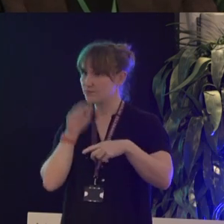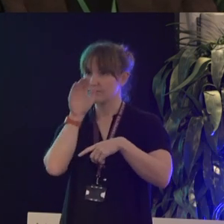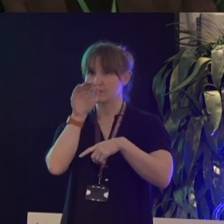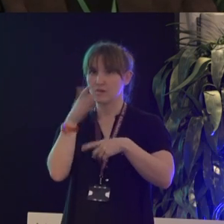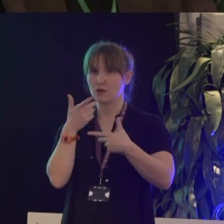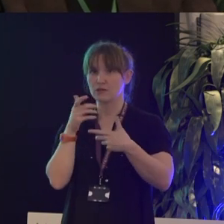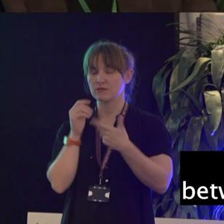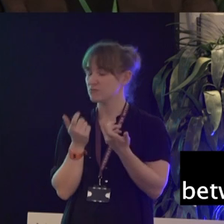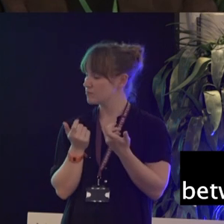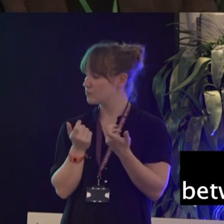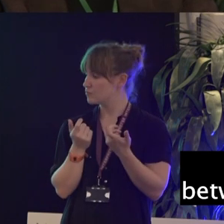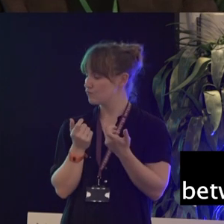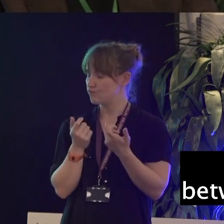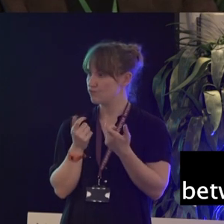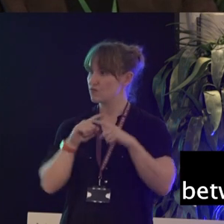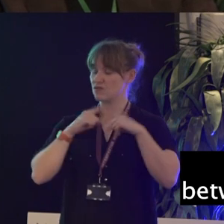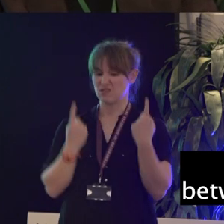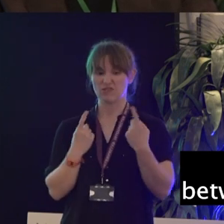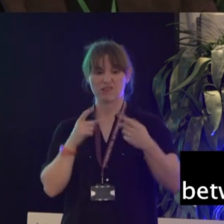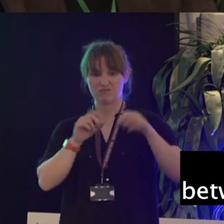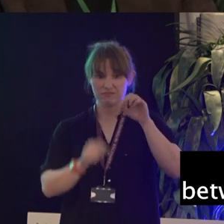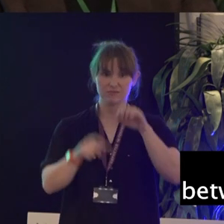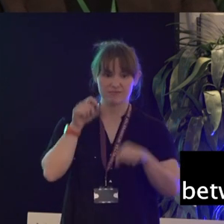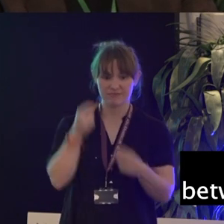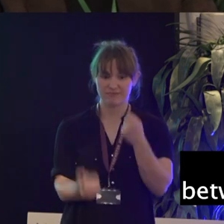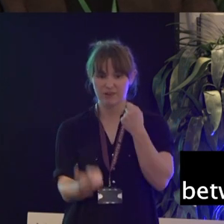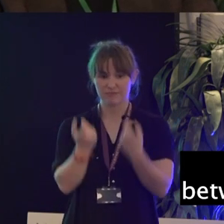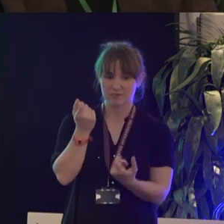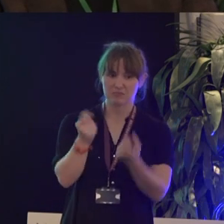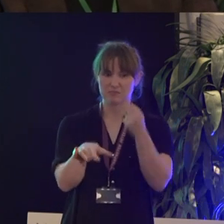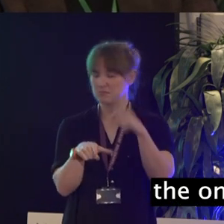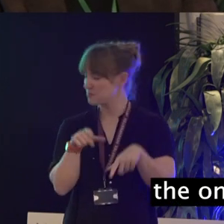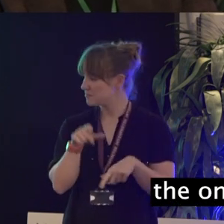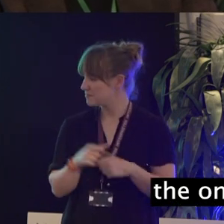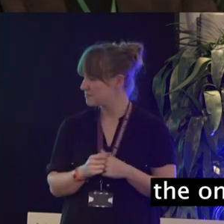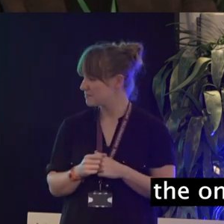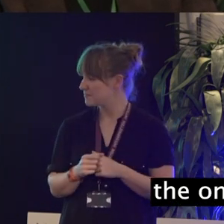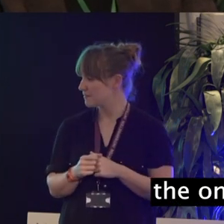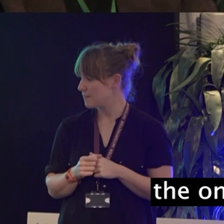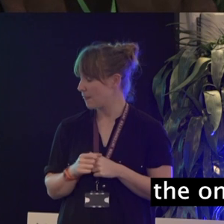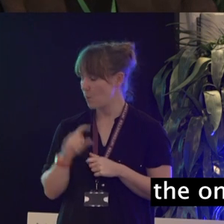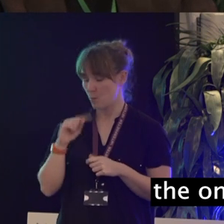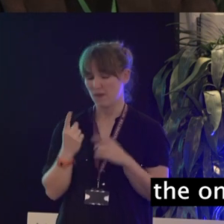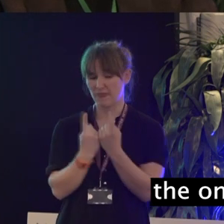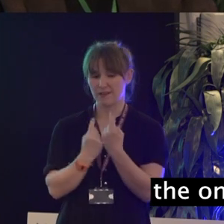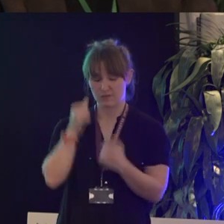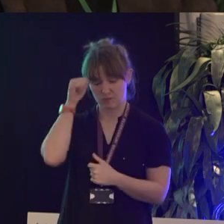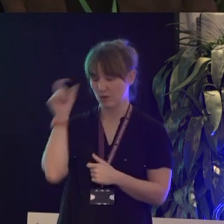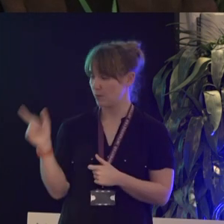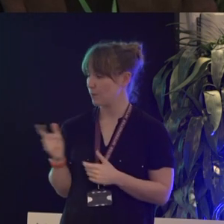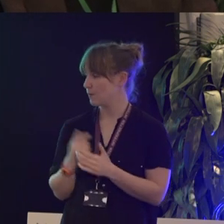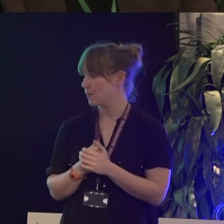fellowship. Very random, I guess, between all of the research fellows. But one thing we do know is that sort